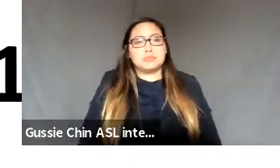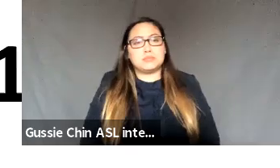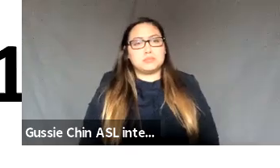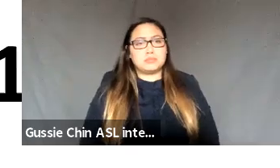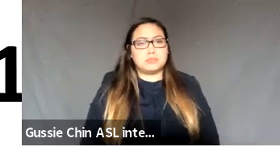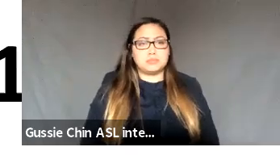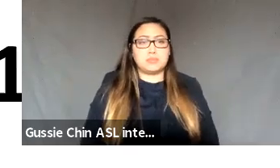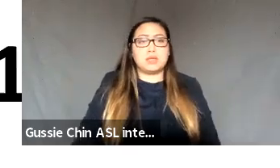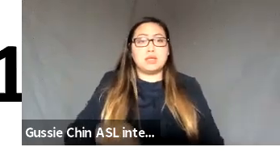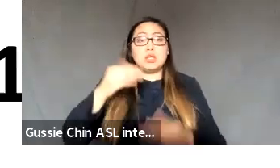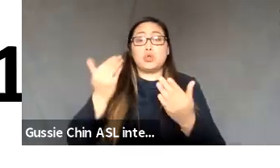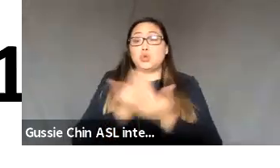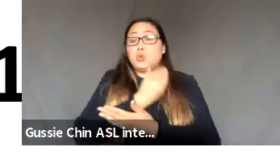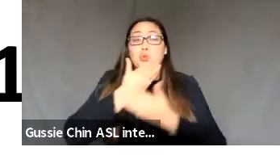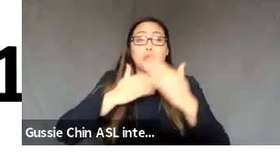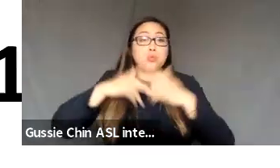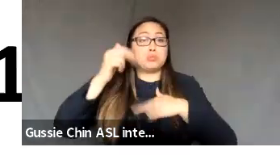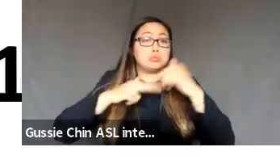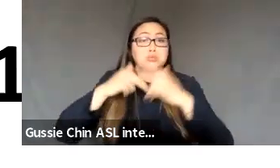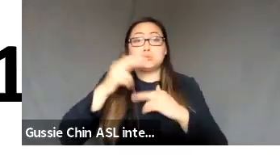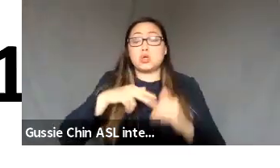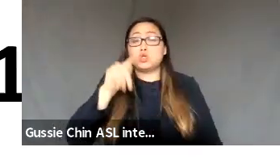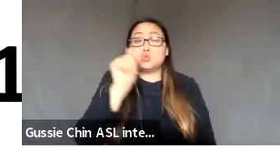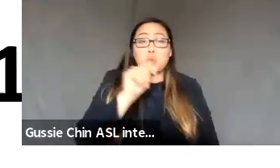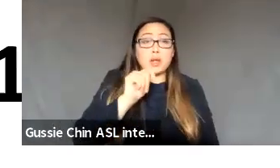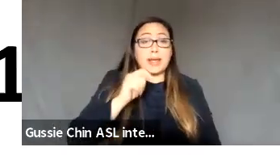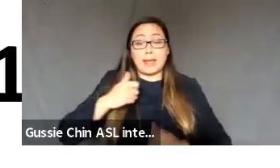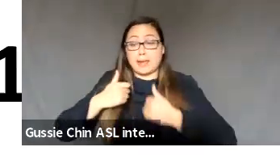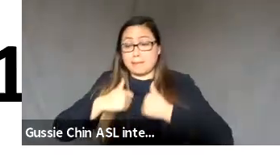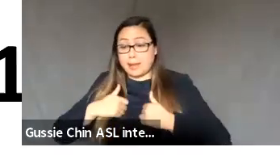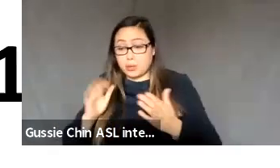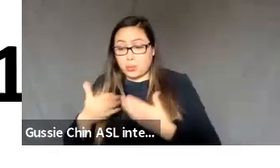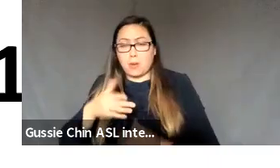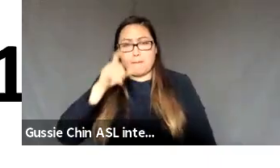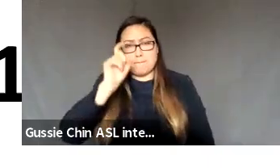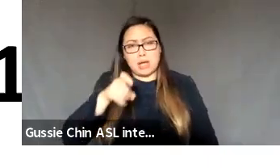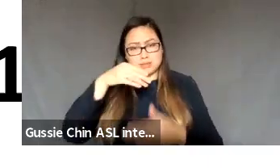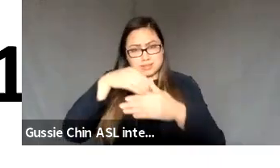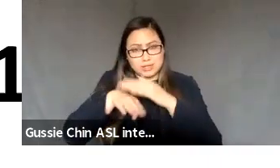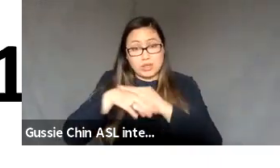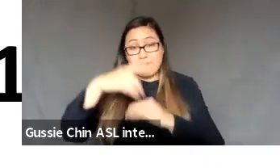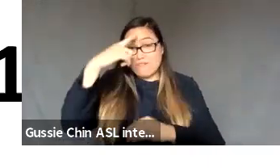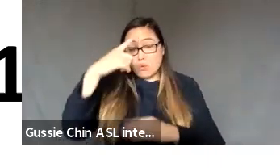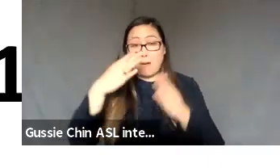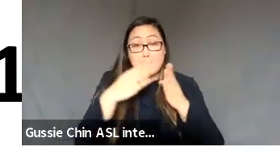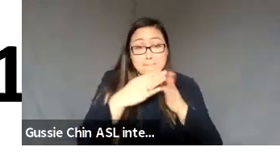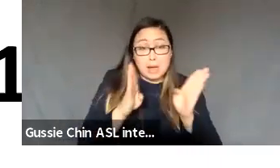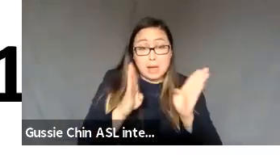construction, that all toilet and bathing rooms must be accessible for both public and common